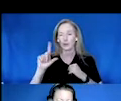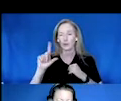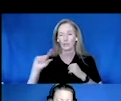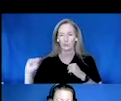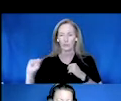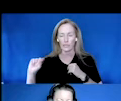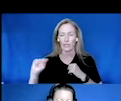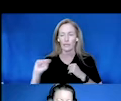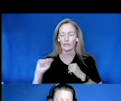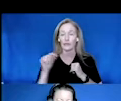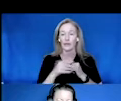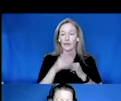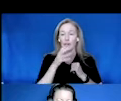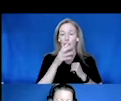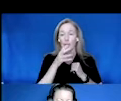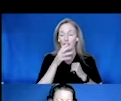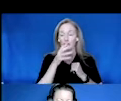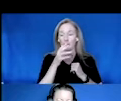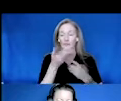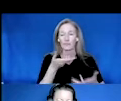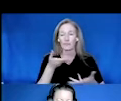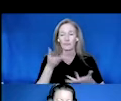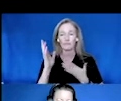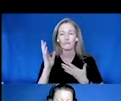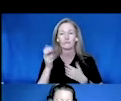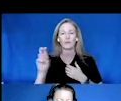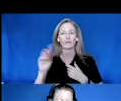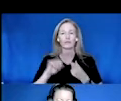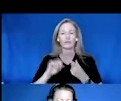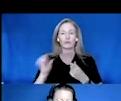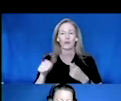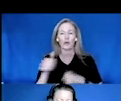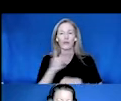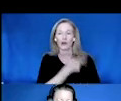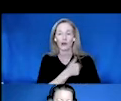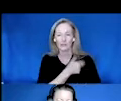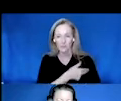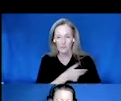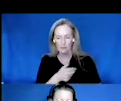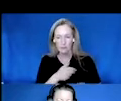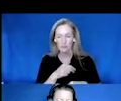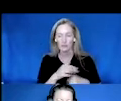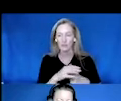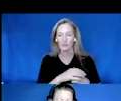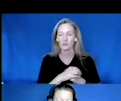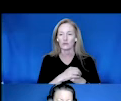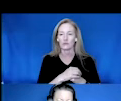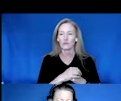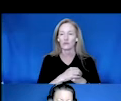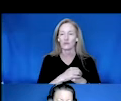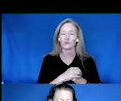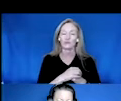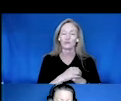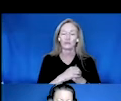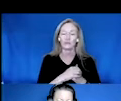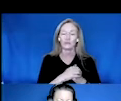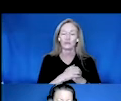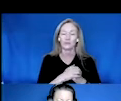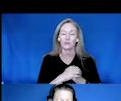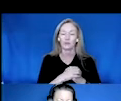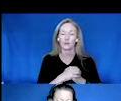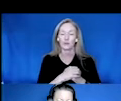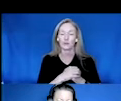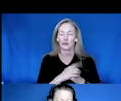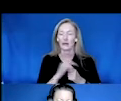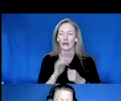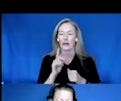were being transferred to other hospitals, and patients apprised the Intertribal Council